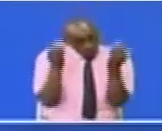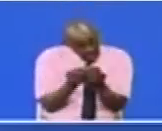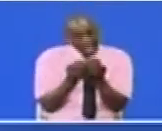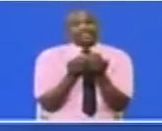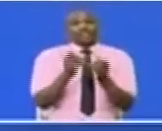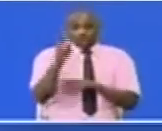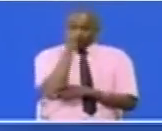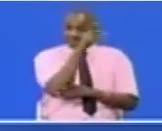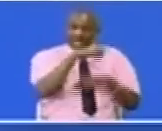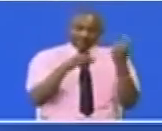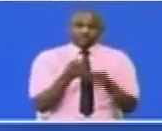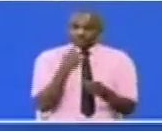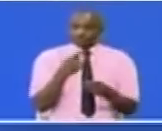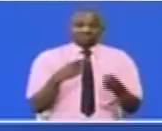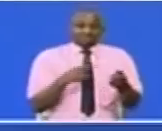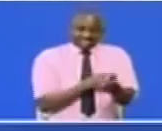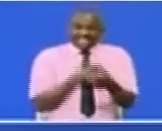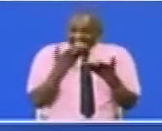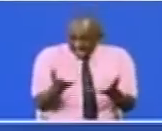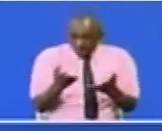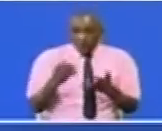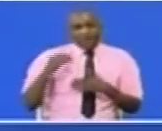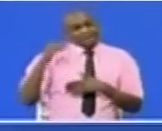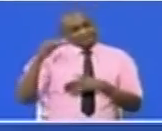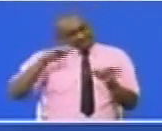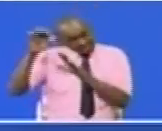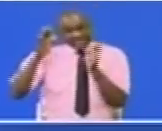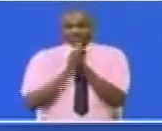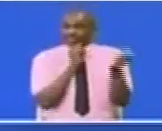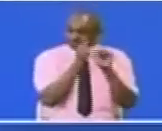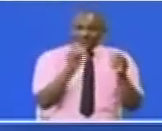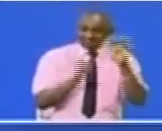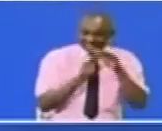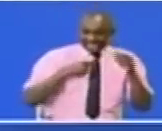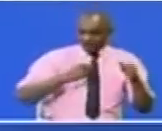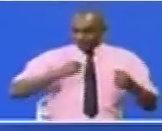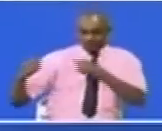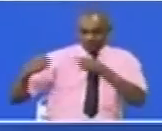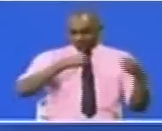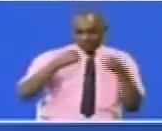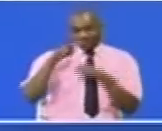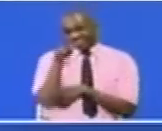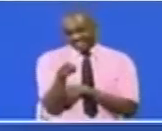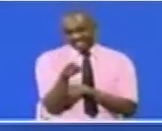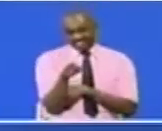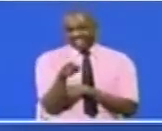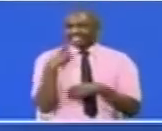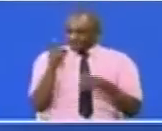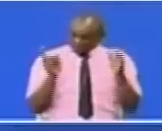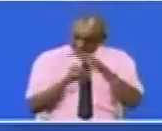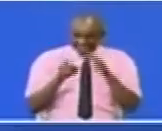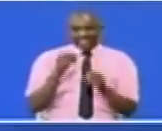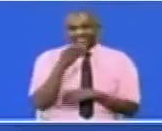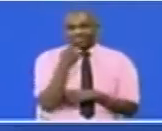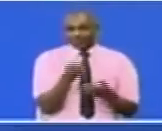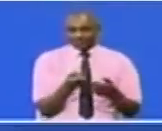what seems like a supremacy battle between Parliament and the Sports Ministry, with, of course, the Sports CS, Dr. Hassan Wario, being put on the spot.